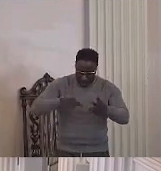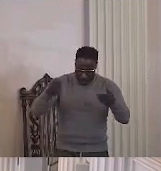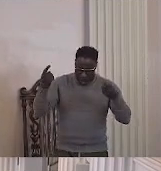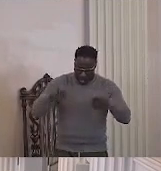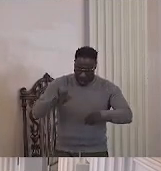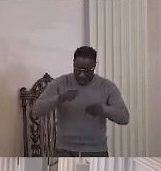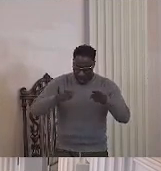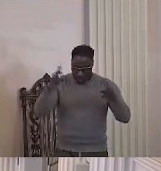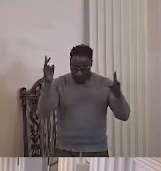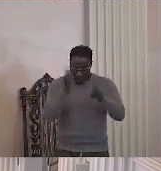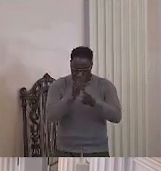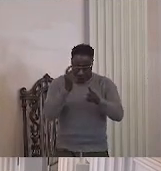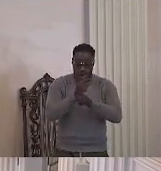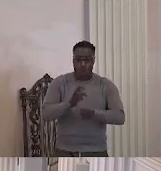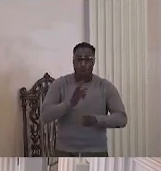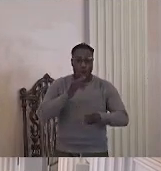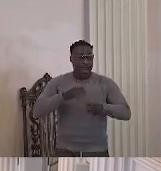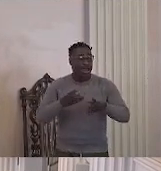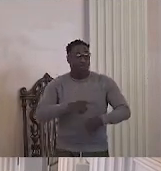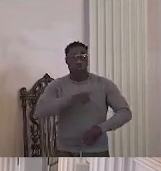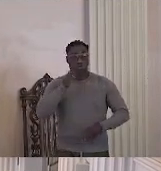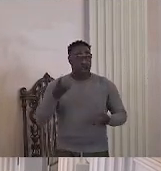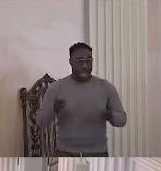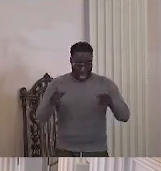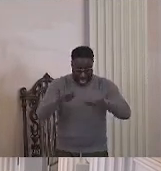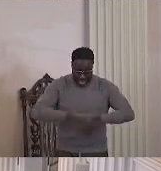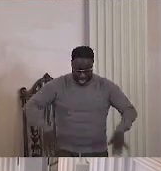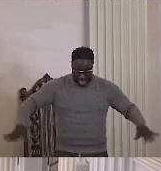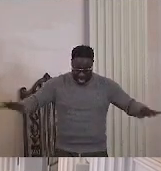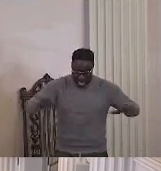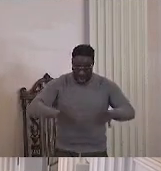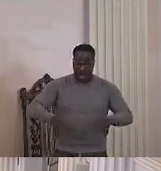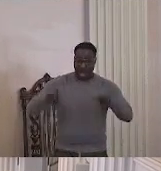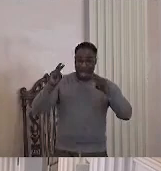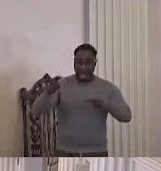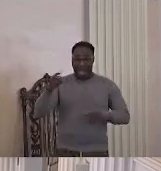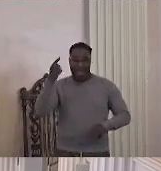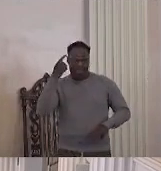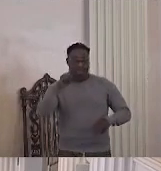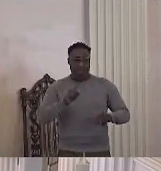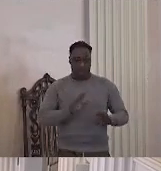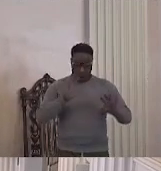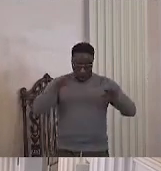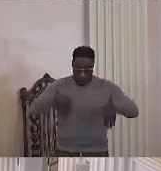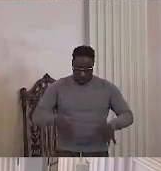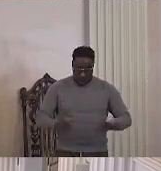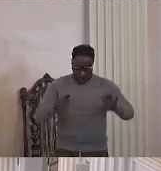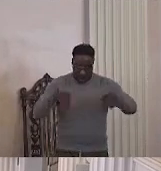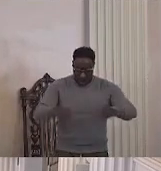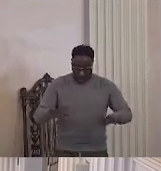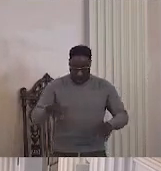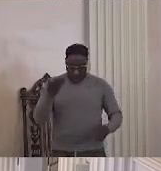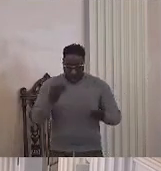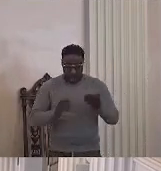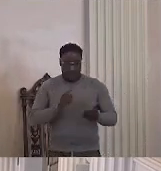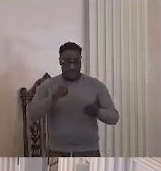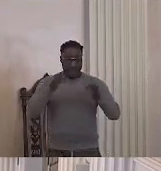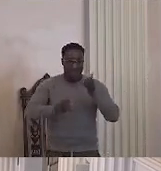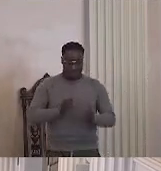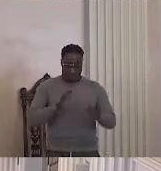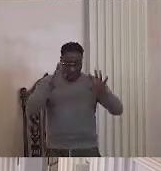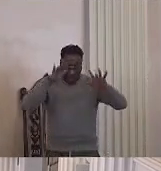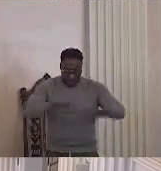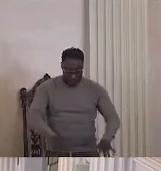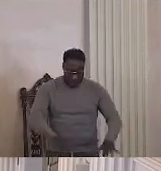people catch wind. Water hits the banks of the heart, my leg. Clap your hands now, go ahead. And clap your hands now, go